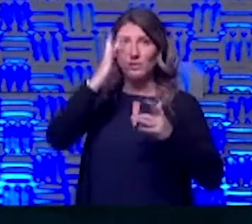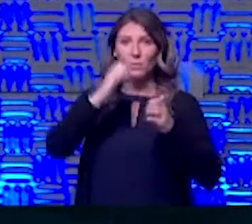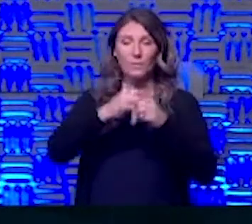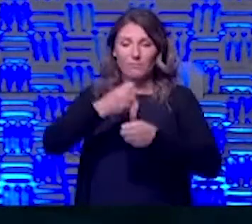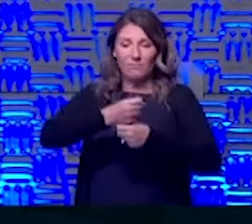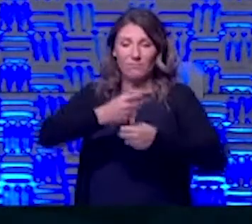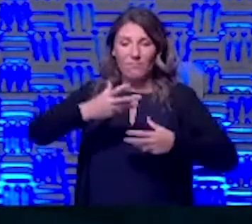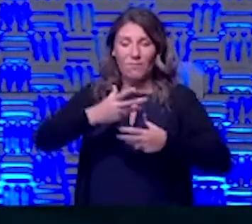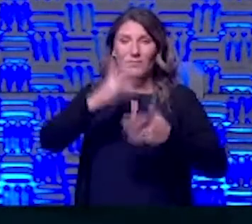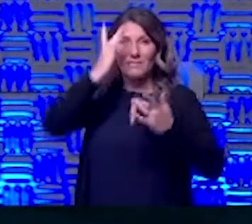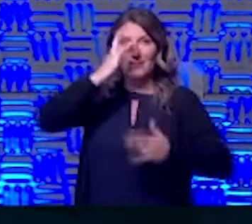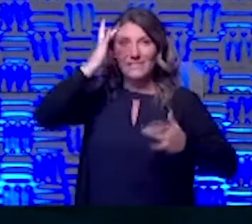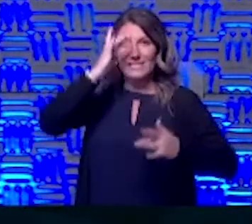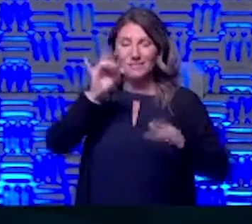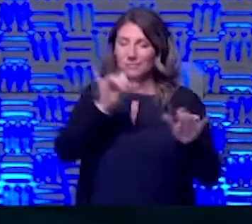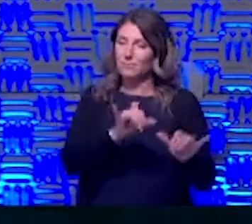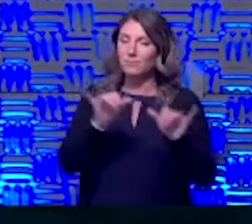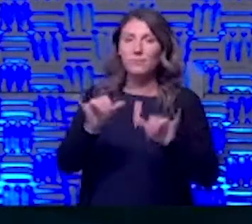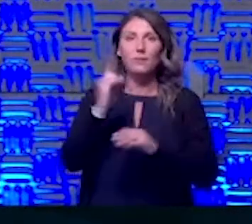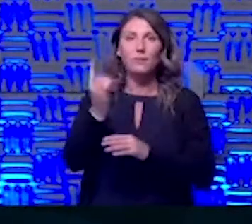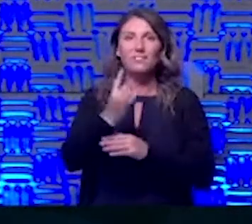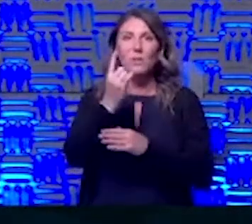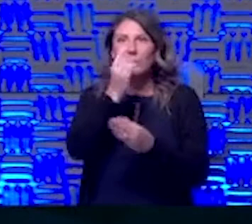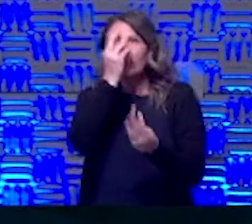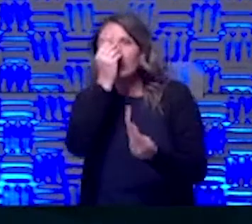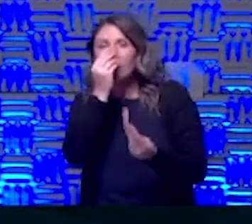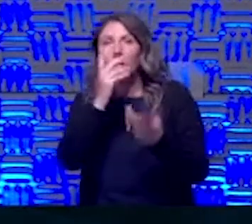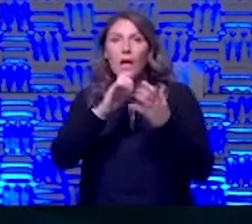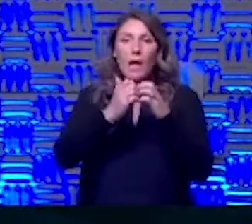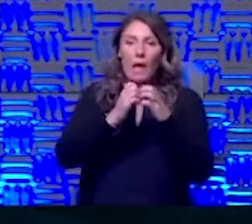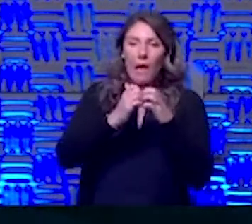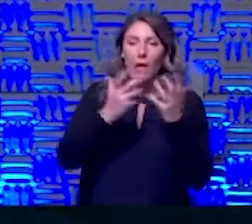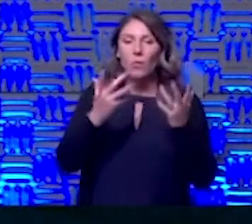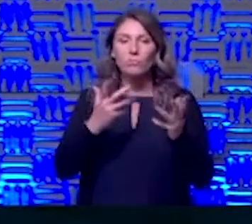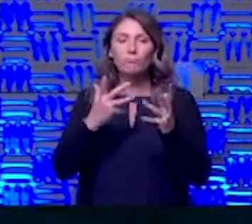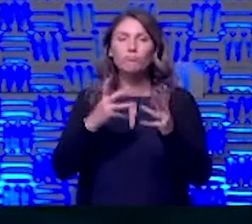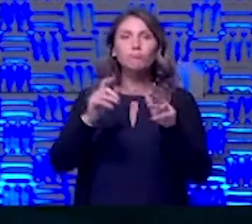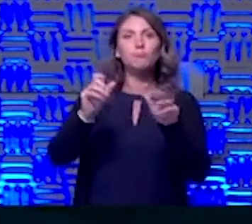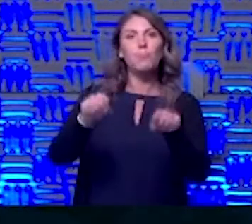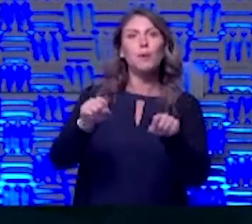this, it is always a thought as to a possible